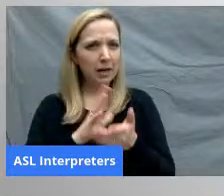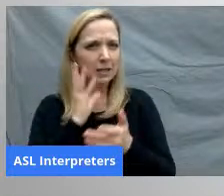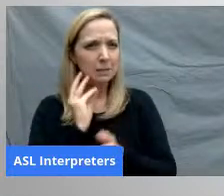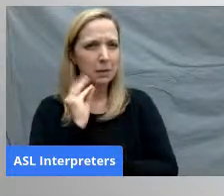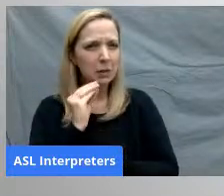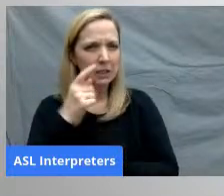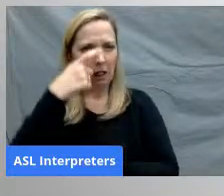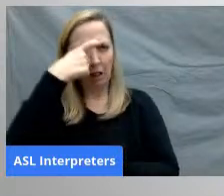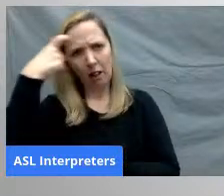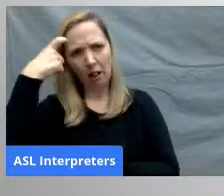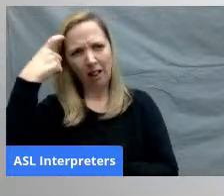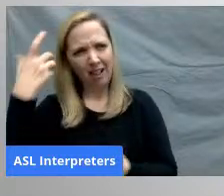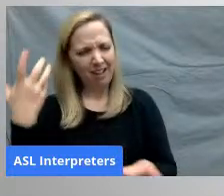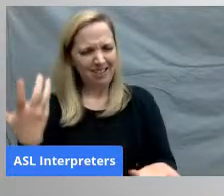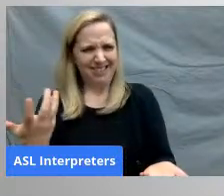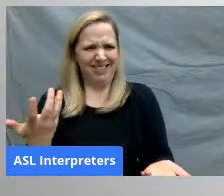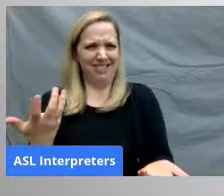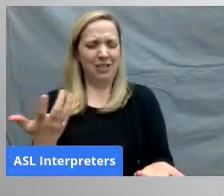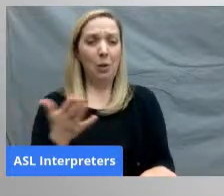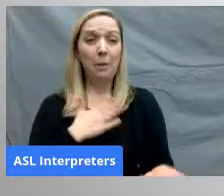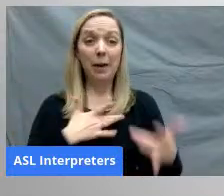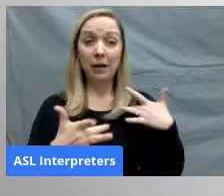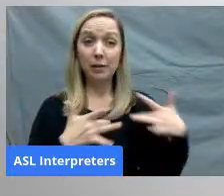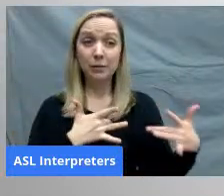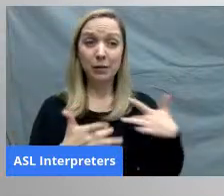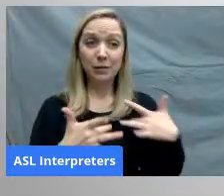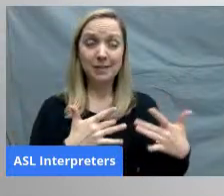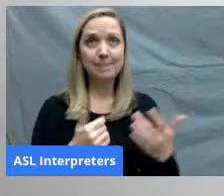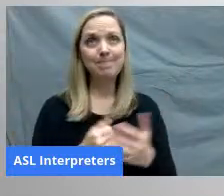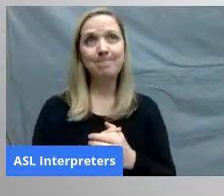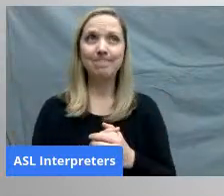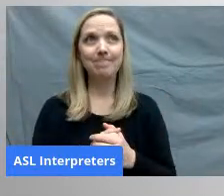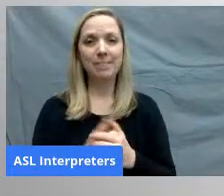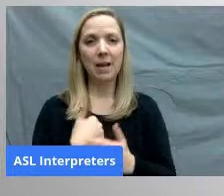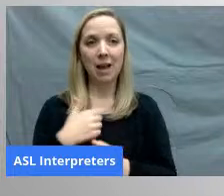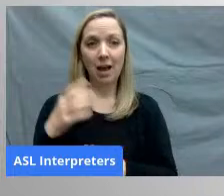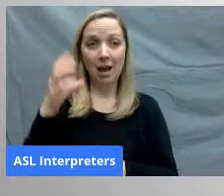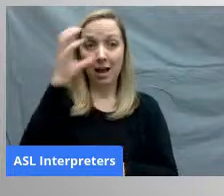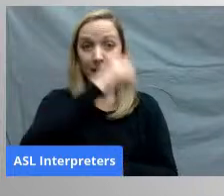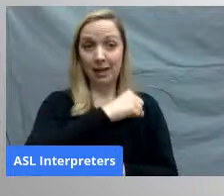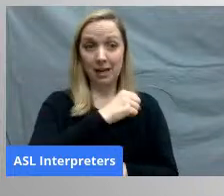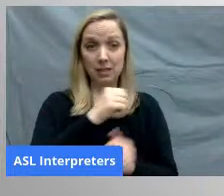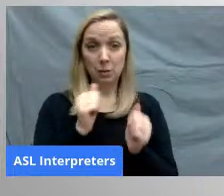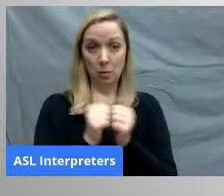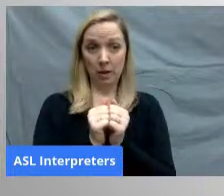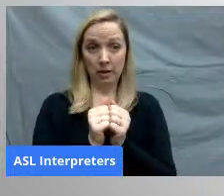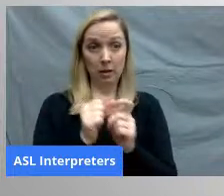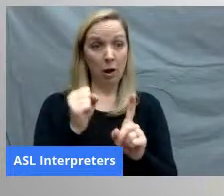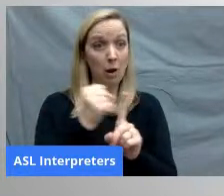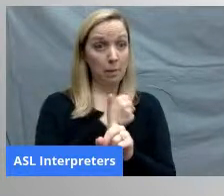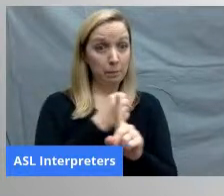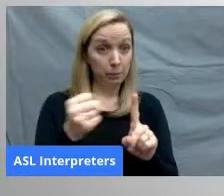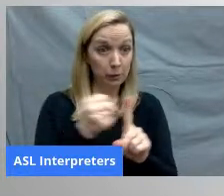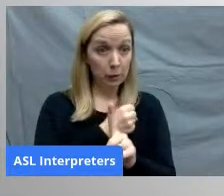And so my concern here, again, especially in an abuse situation, the children are already